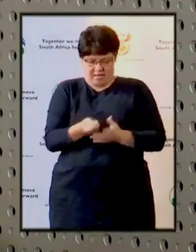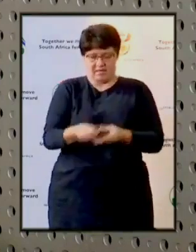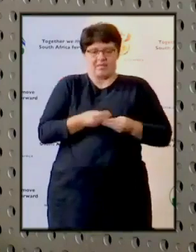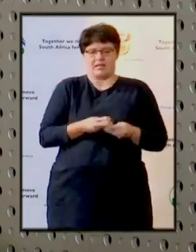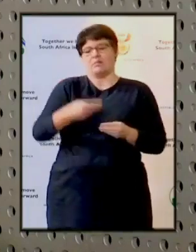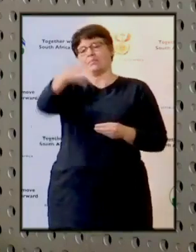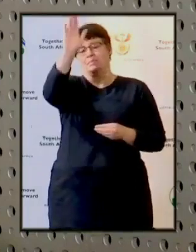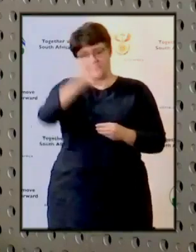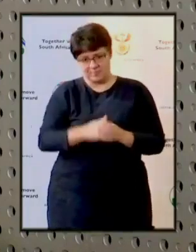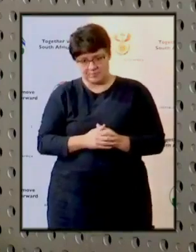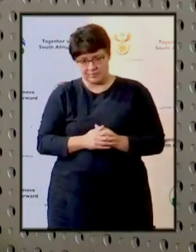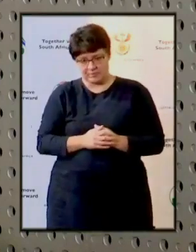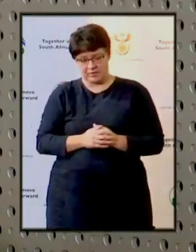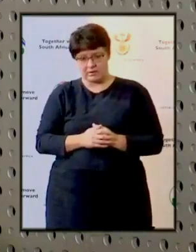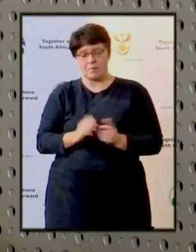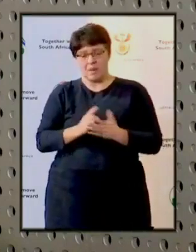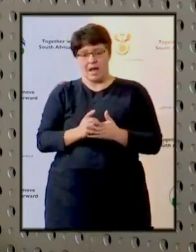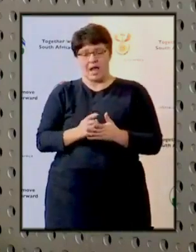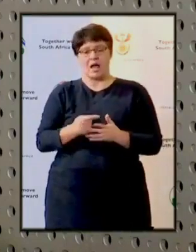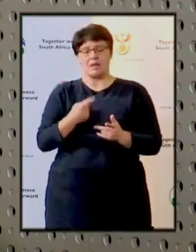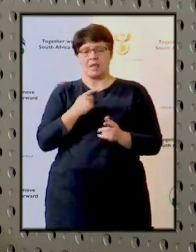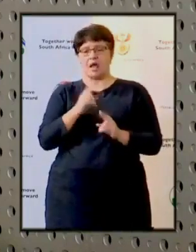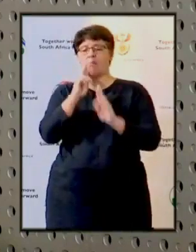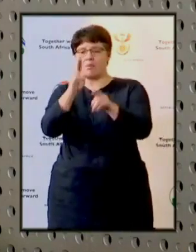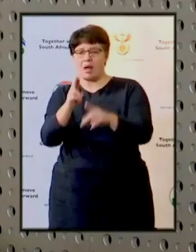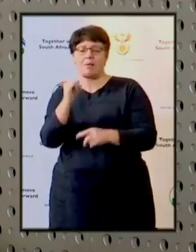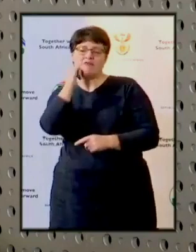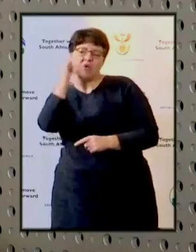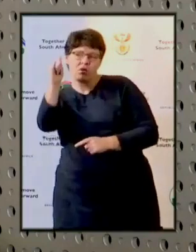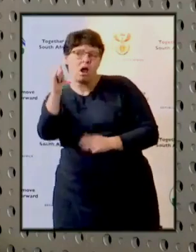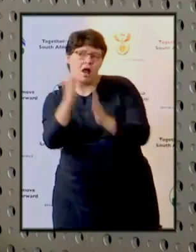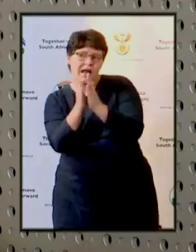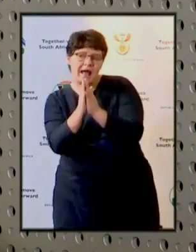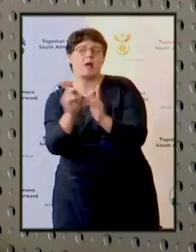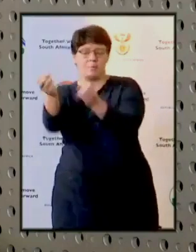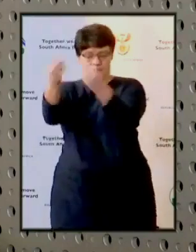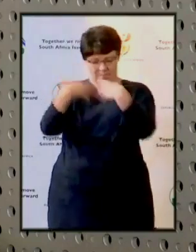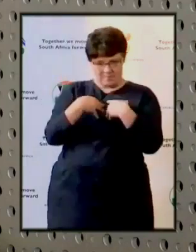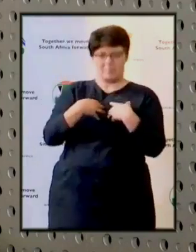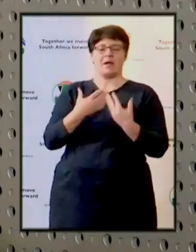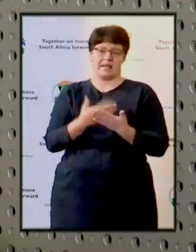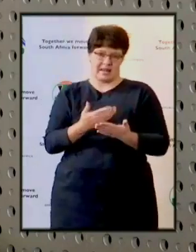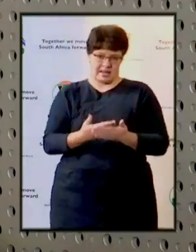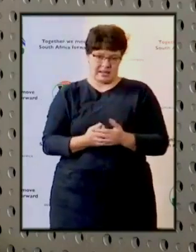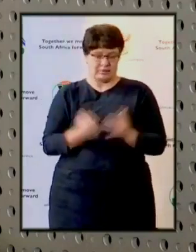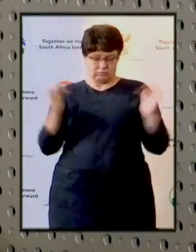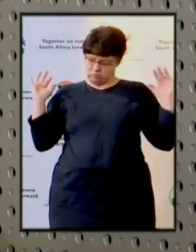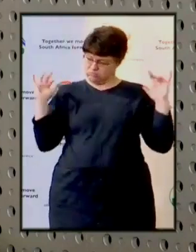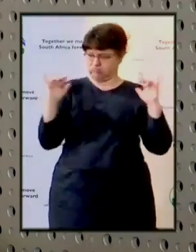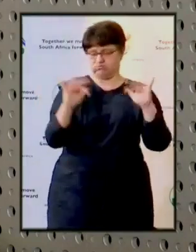be allowed, but delivery to your home instead of all of us going to crowd there.